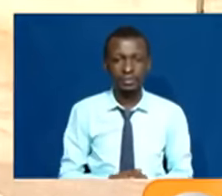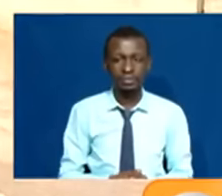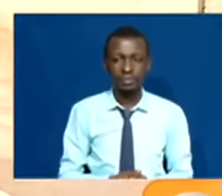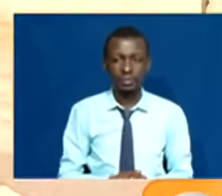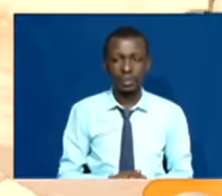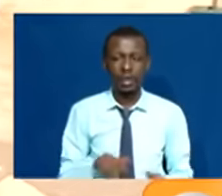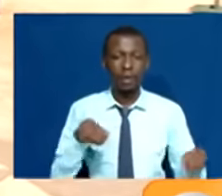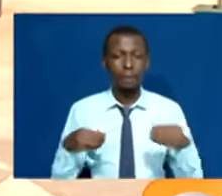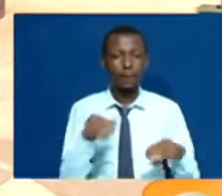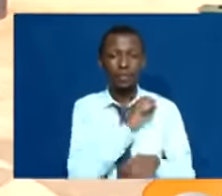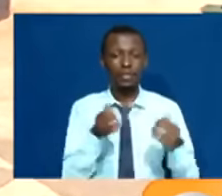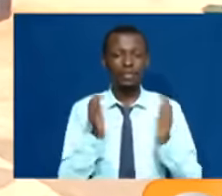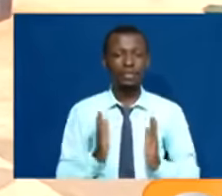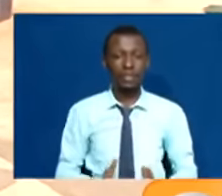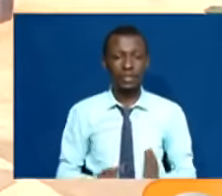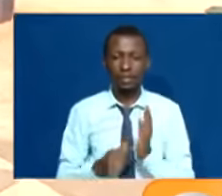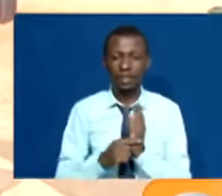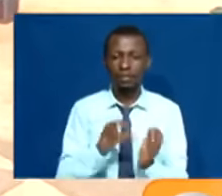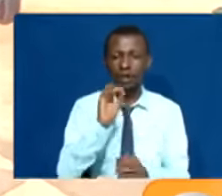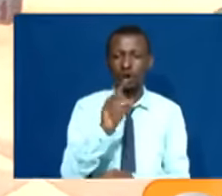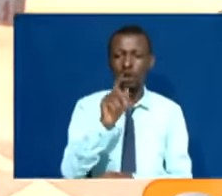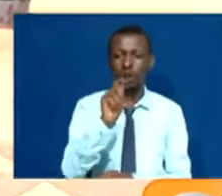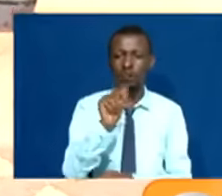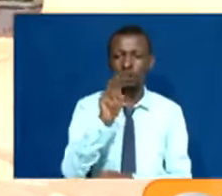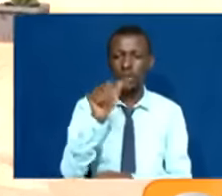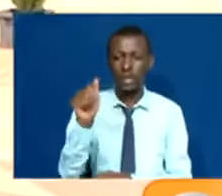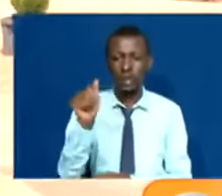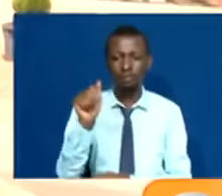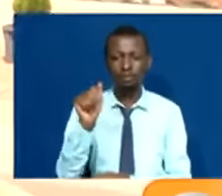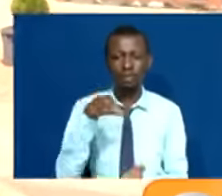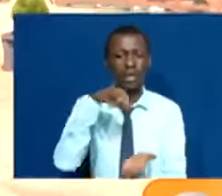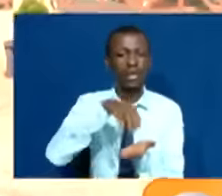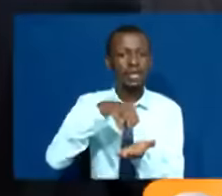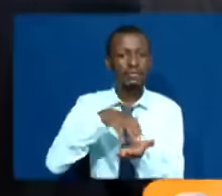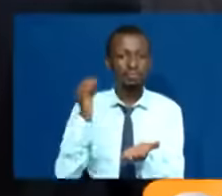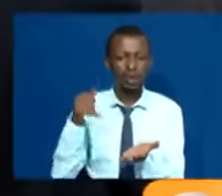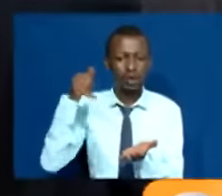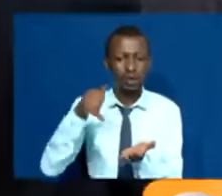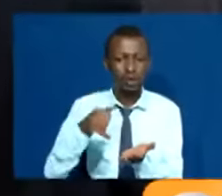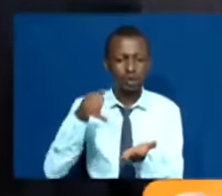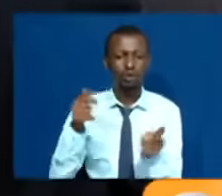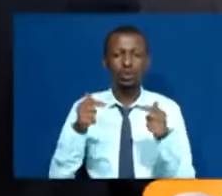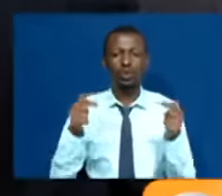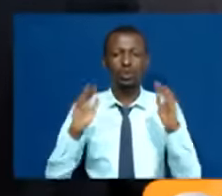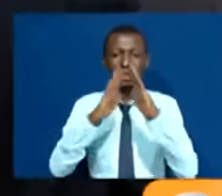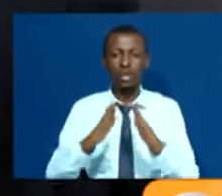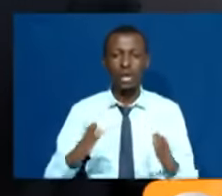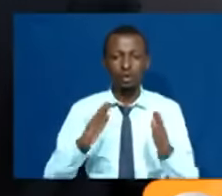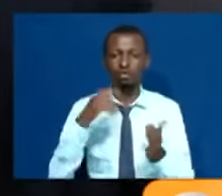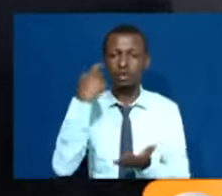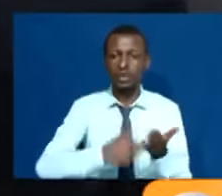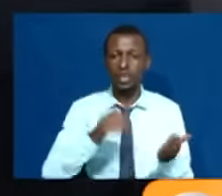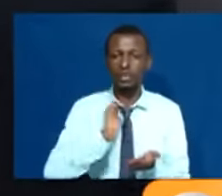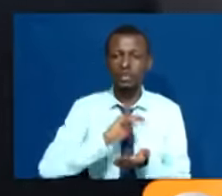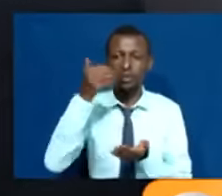Busia Senator Okiya Omtata, who is among litigants in the case seeking to quash the housing levy, who won the first round of the battle